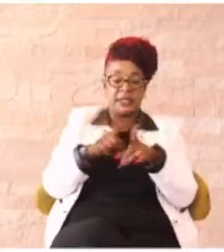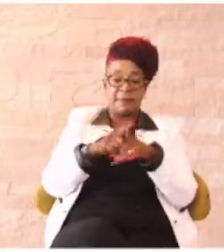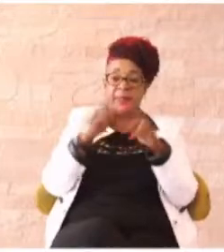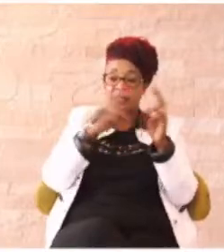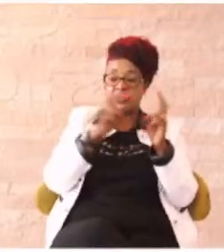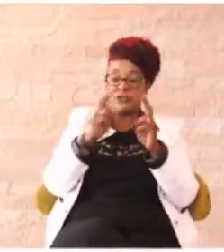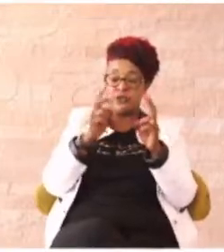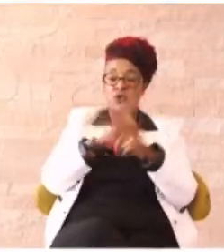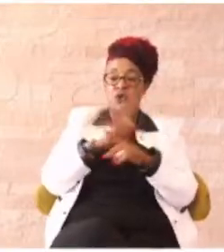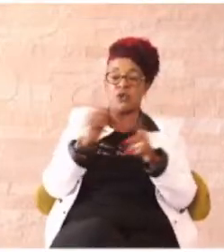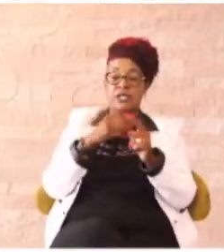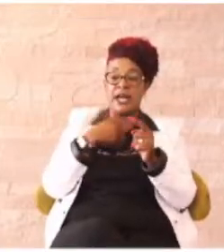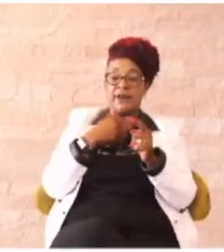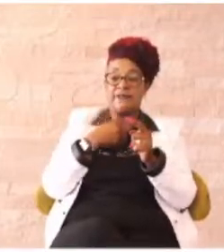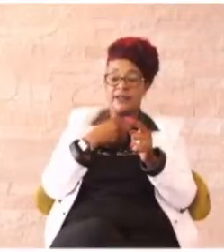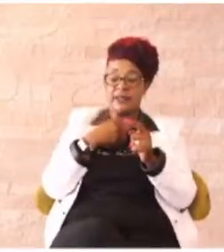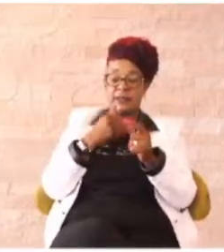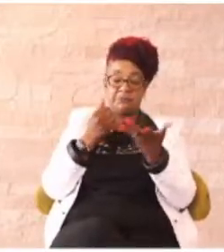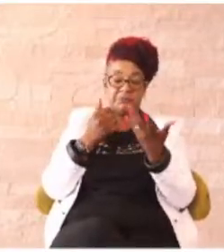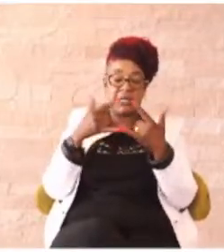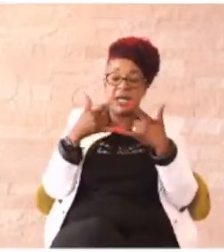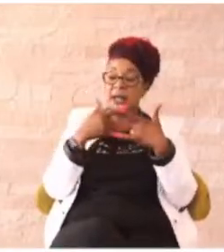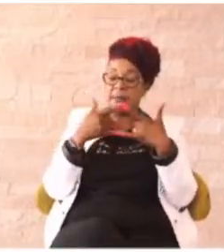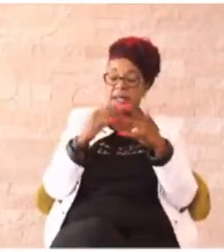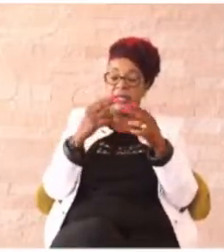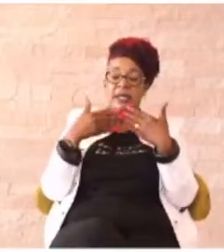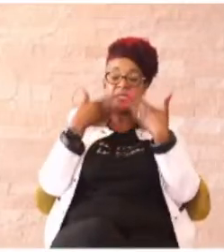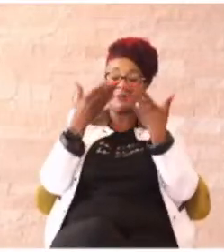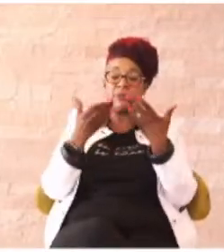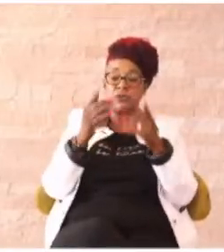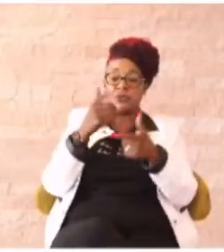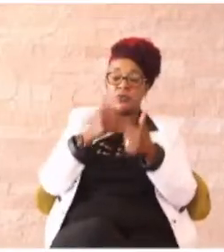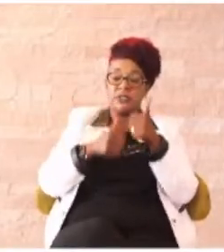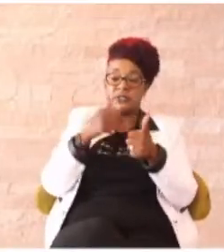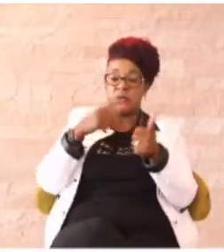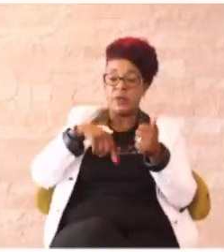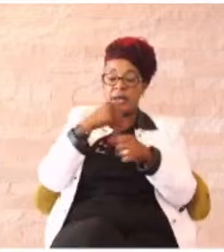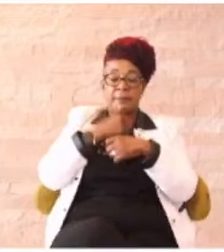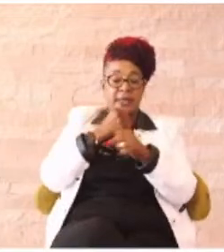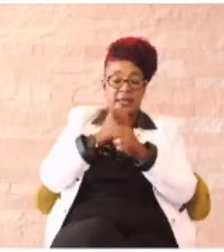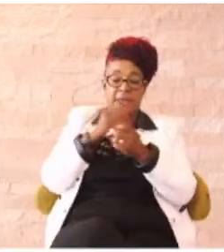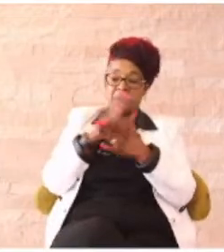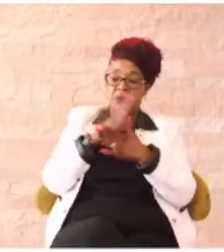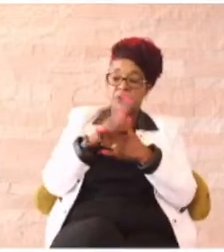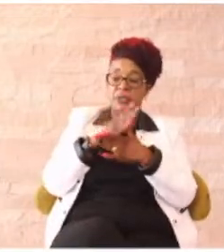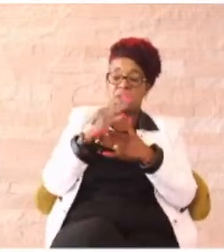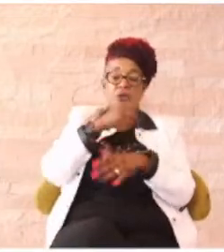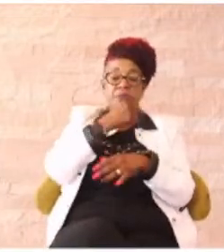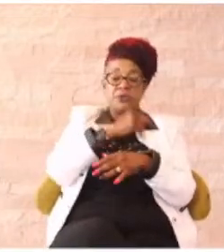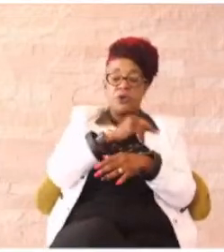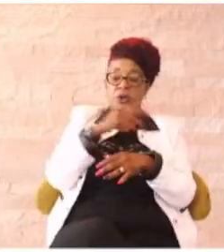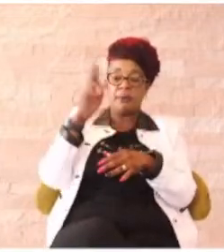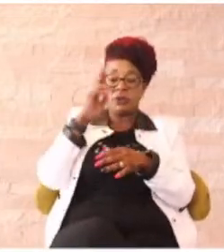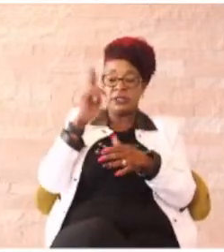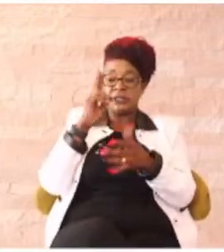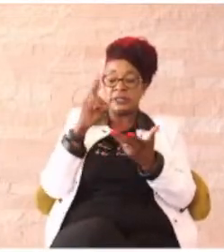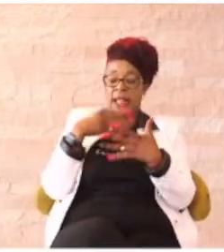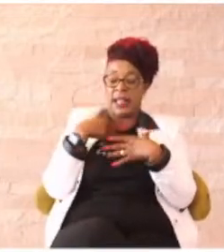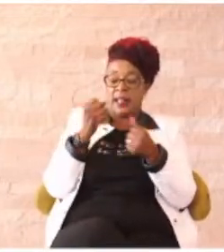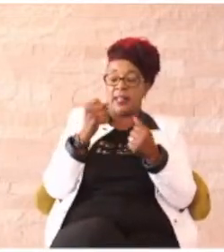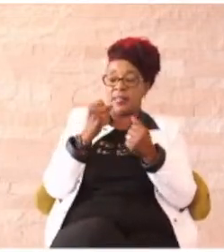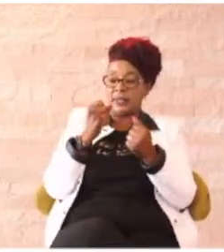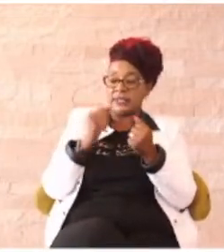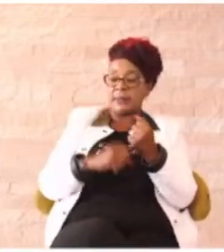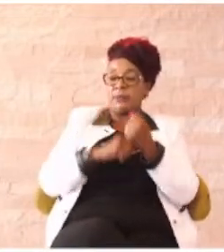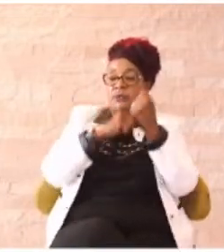having a gap in the response mechanism, the linkages between the police and maybe the hospital health providers to support